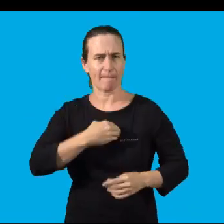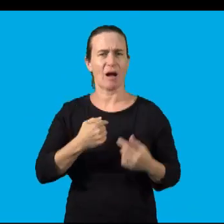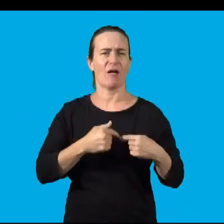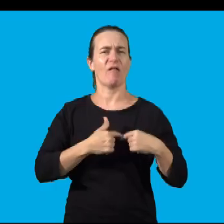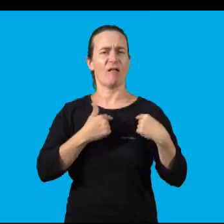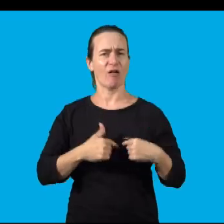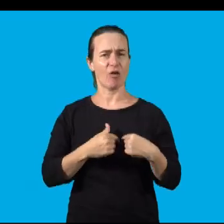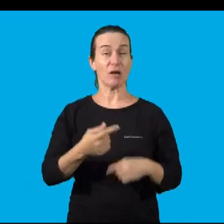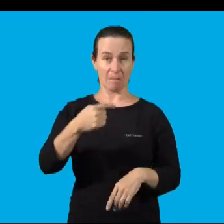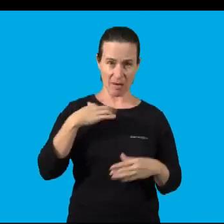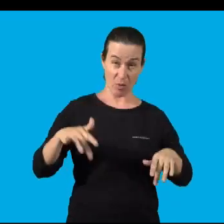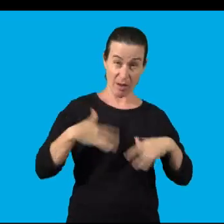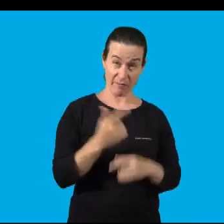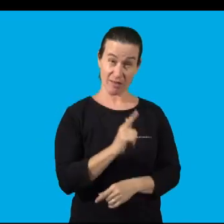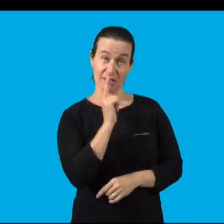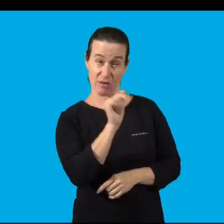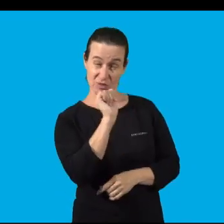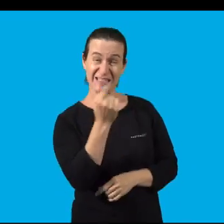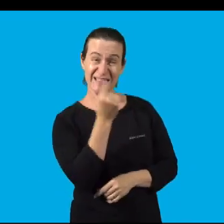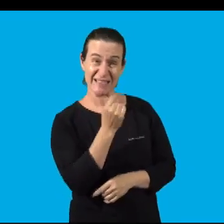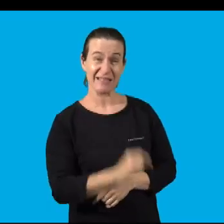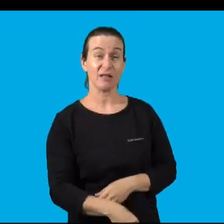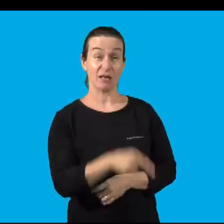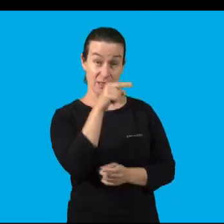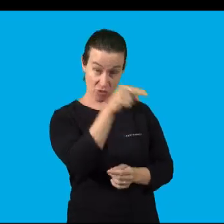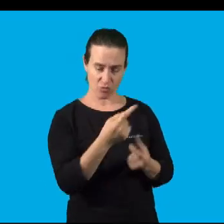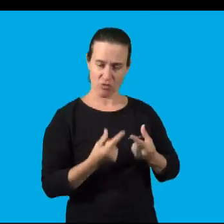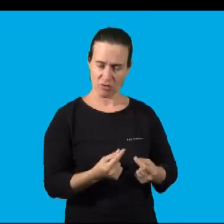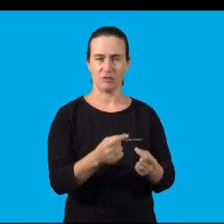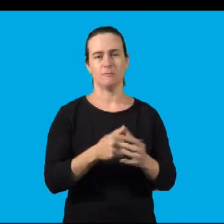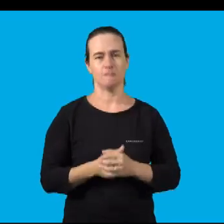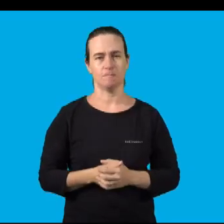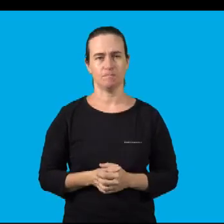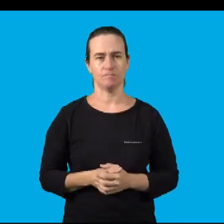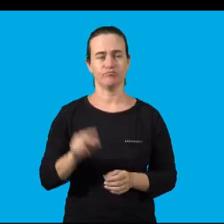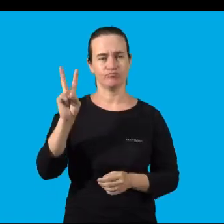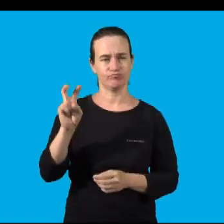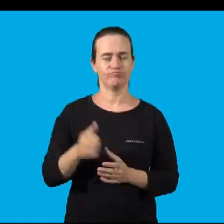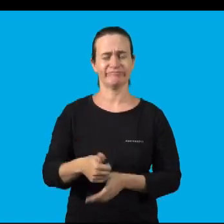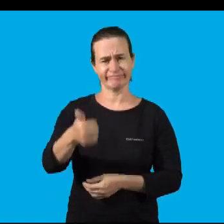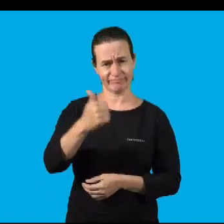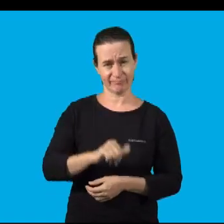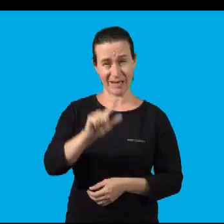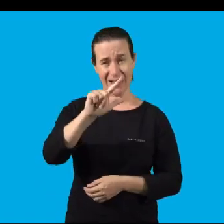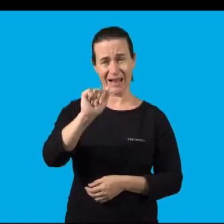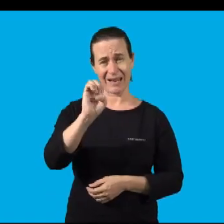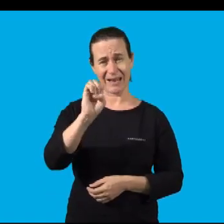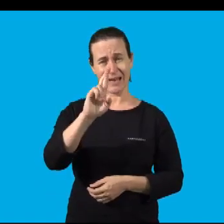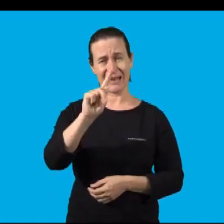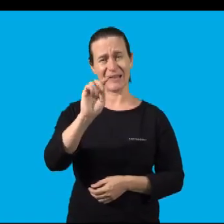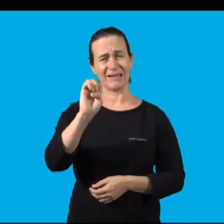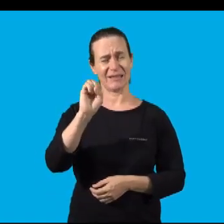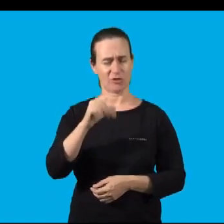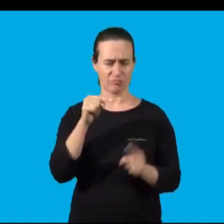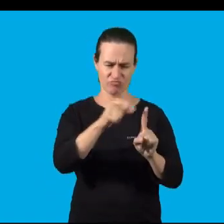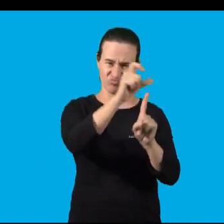heart that I shall live and tell him to his teeth, thus didst thou. Is Laertes' behavior in